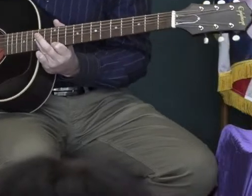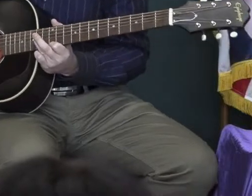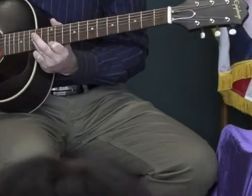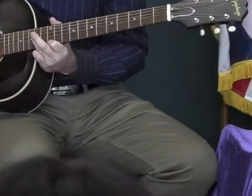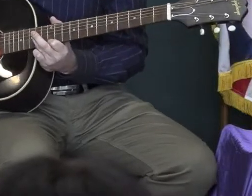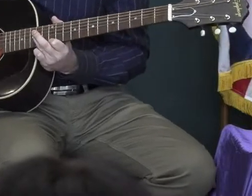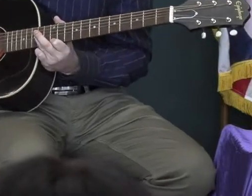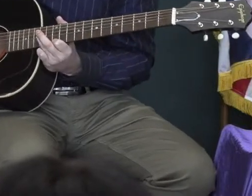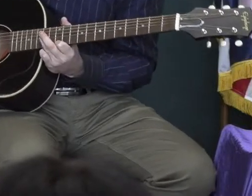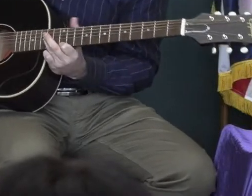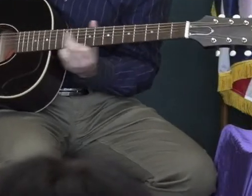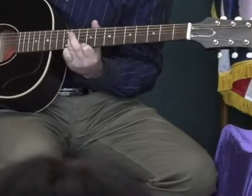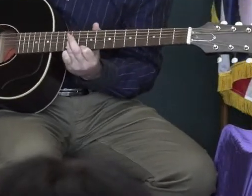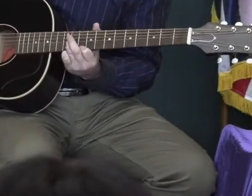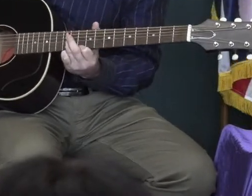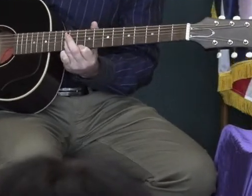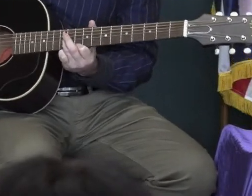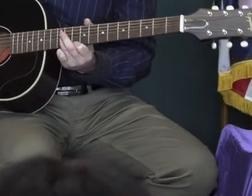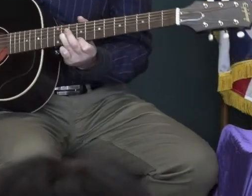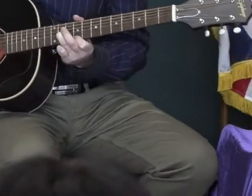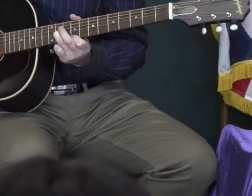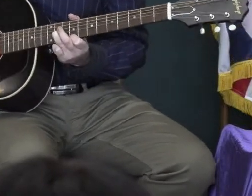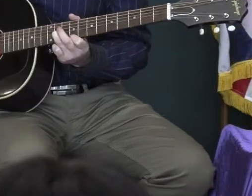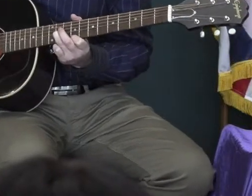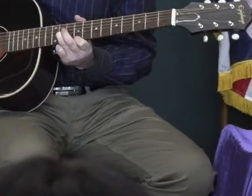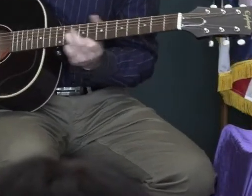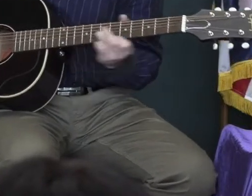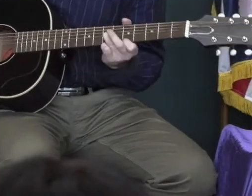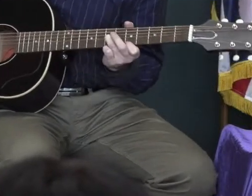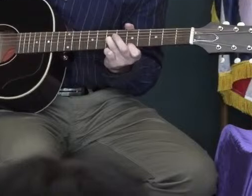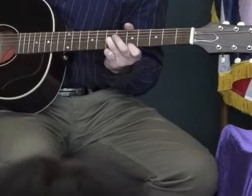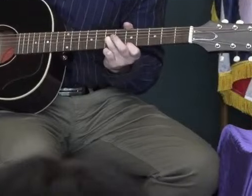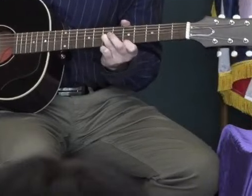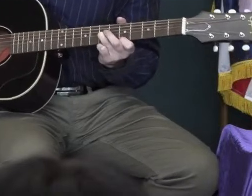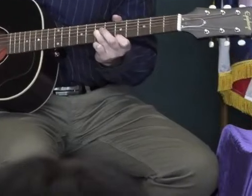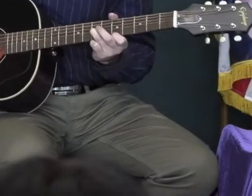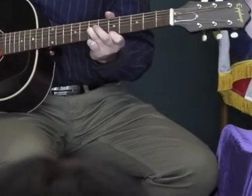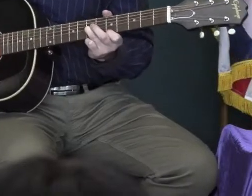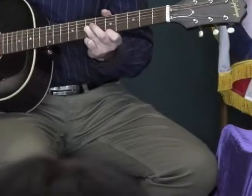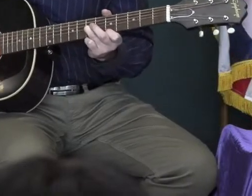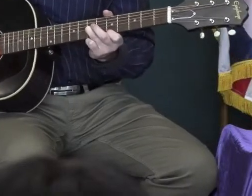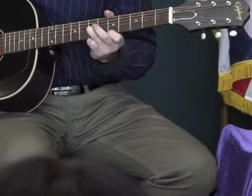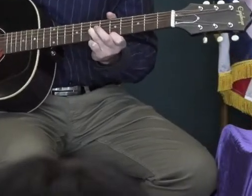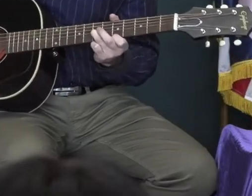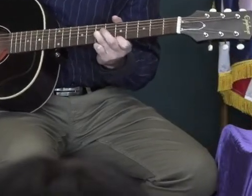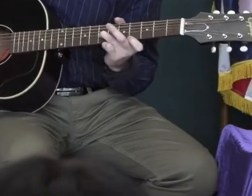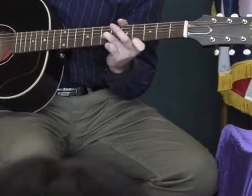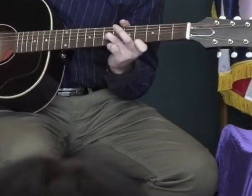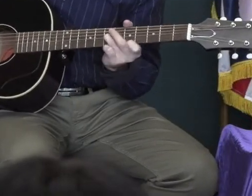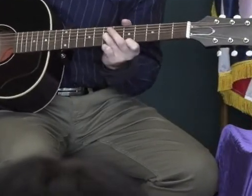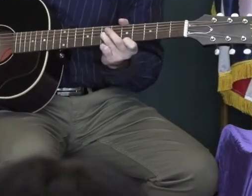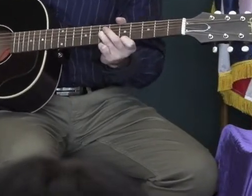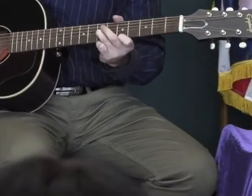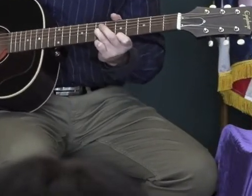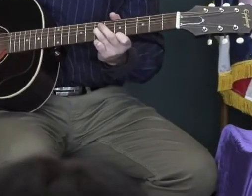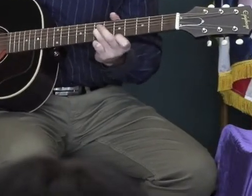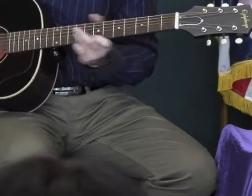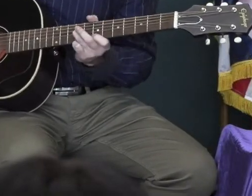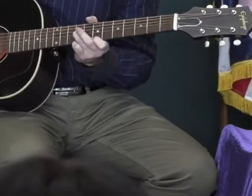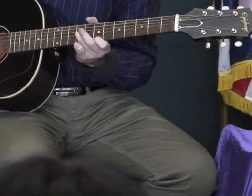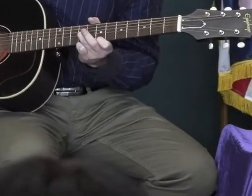It's a stinger in my elbow, a mirror of my